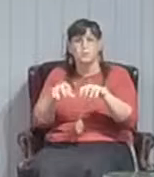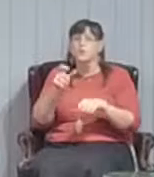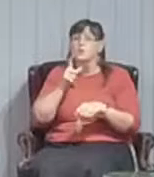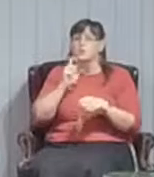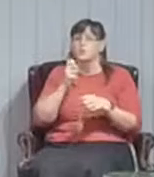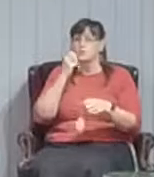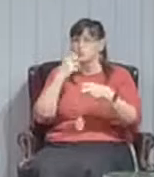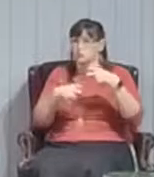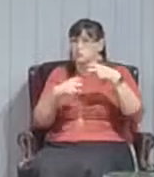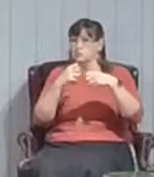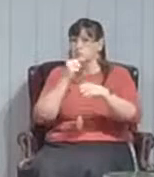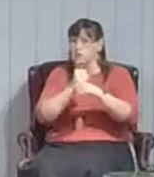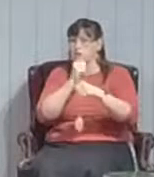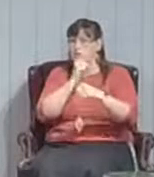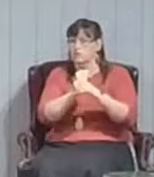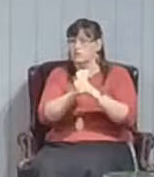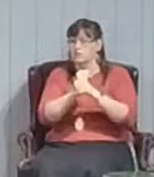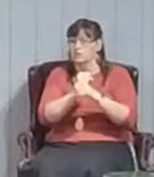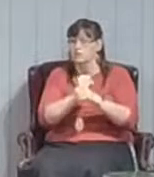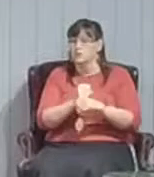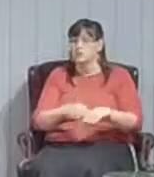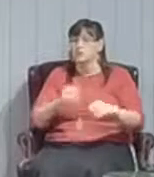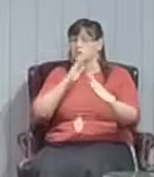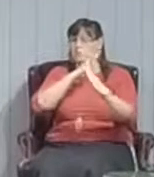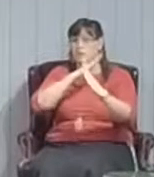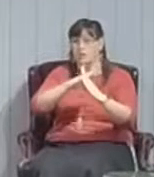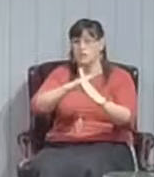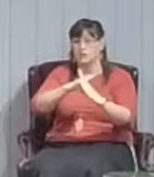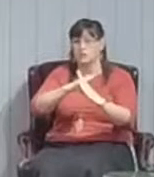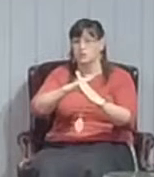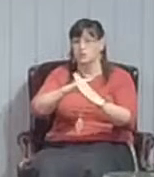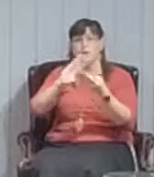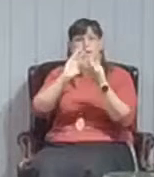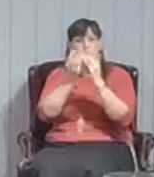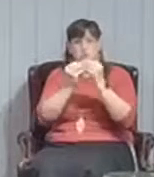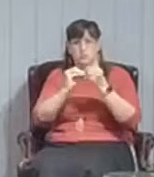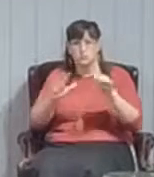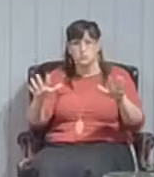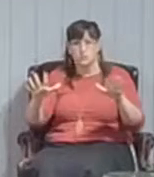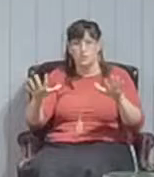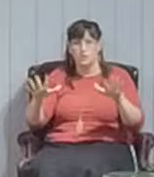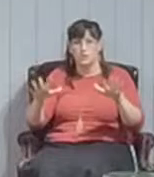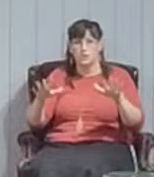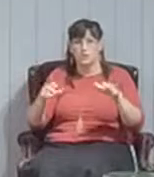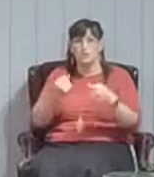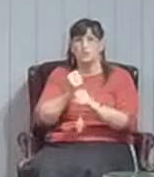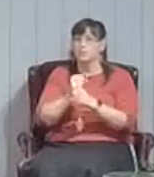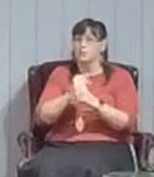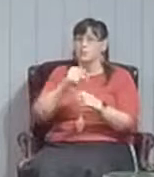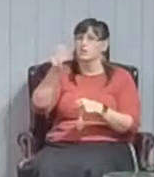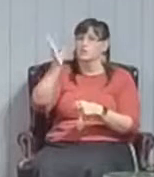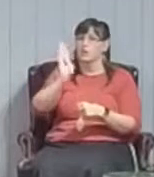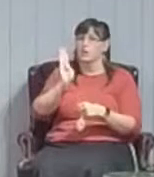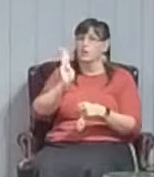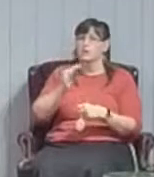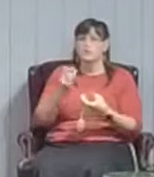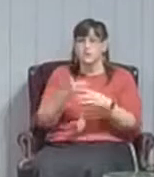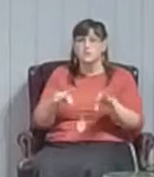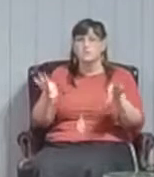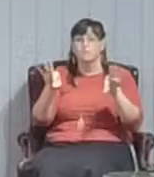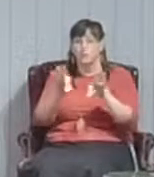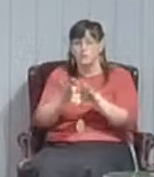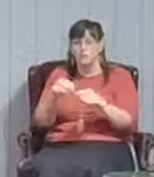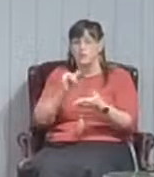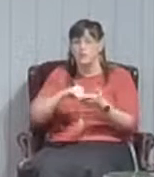strives to hinder and to destroy the work of God. It's important for us to know this